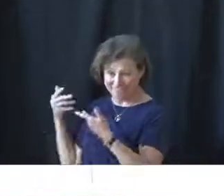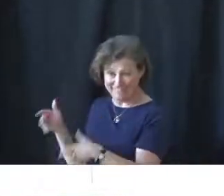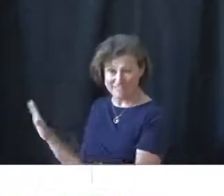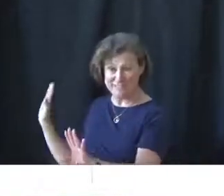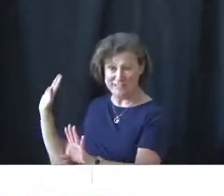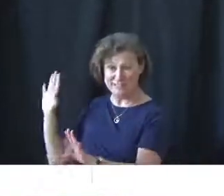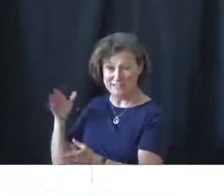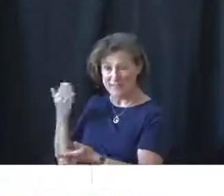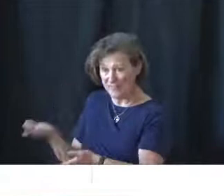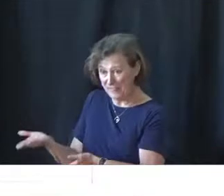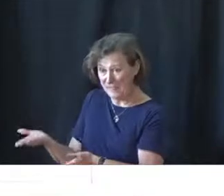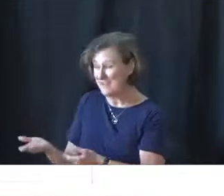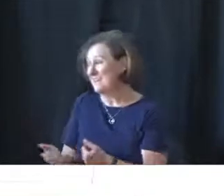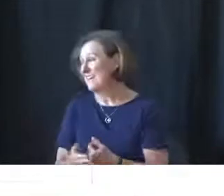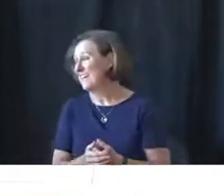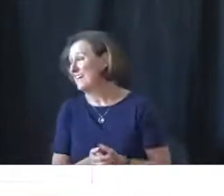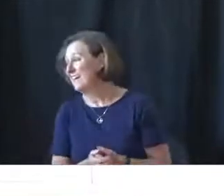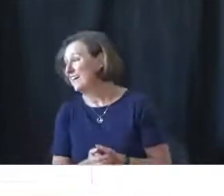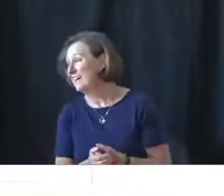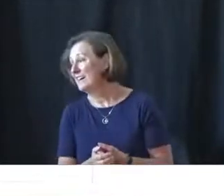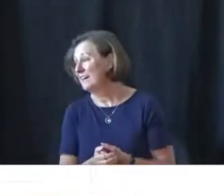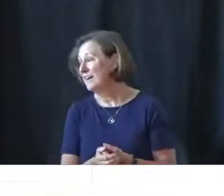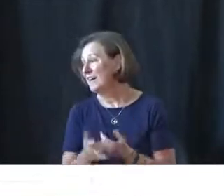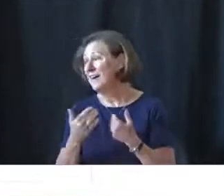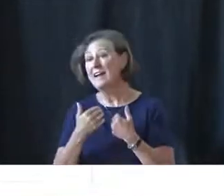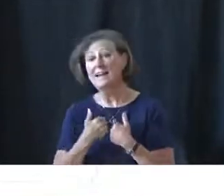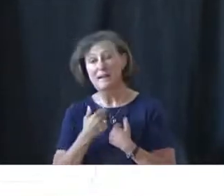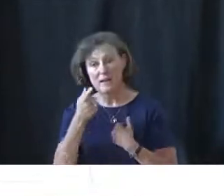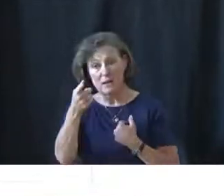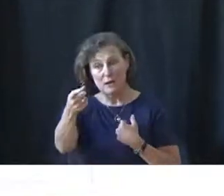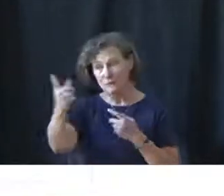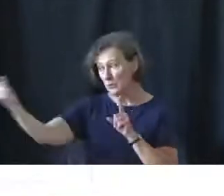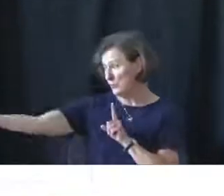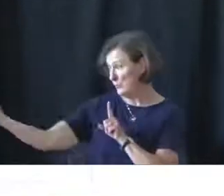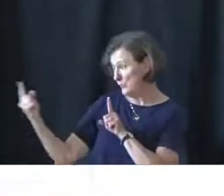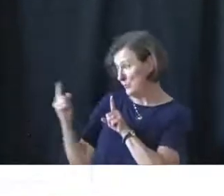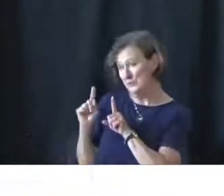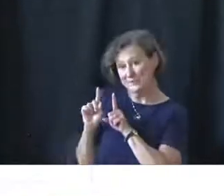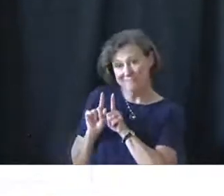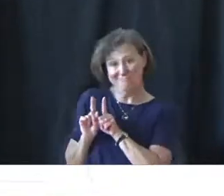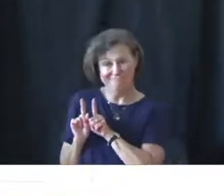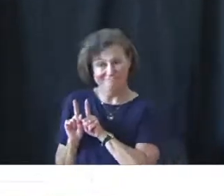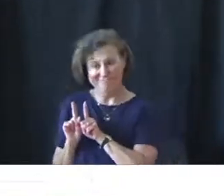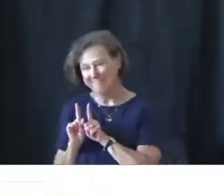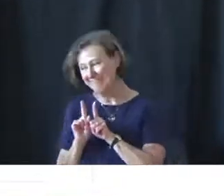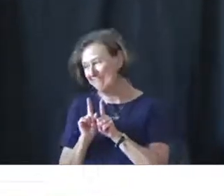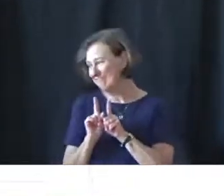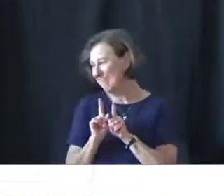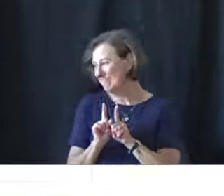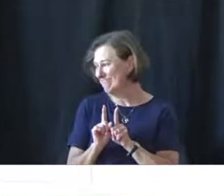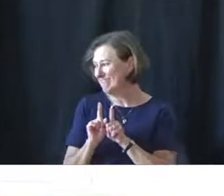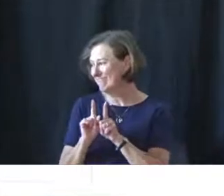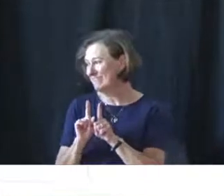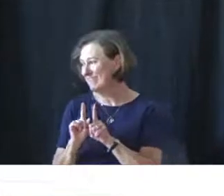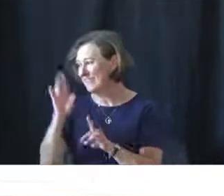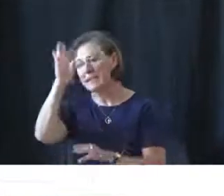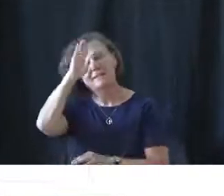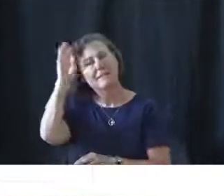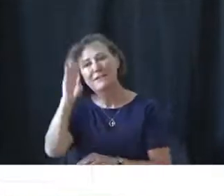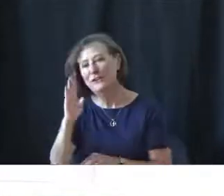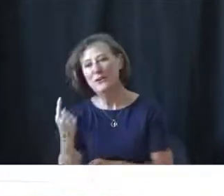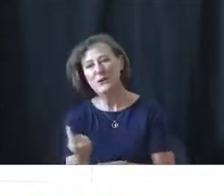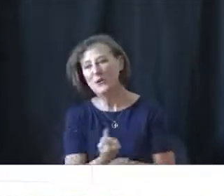been. To have you there beside me and never be